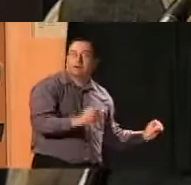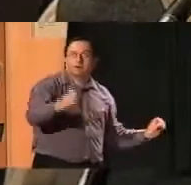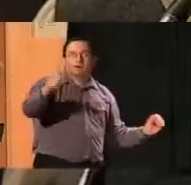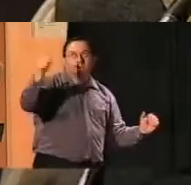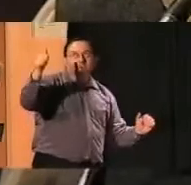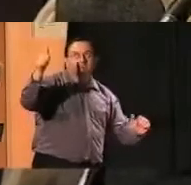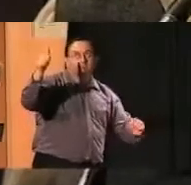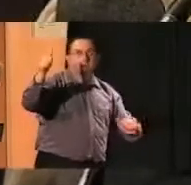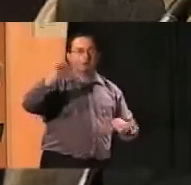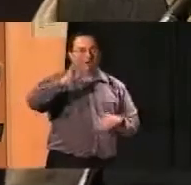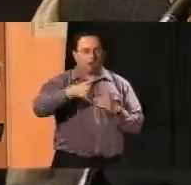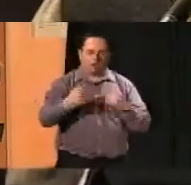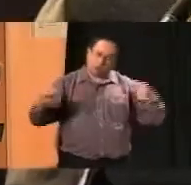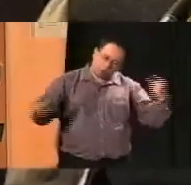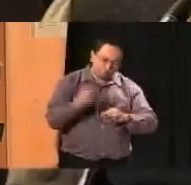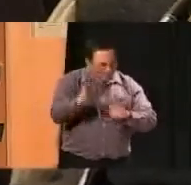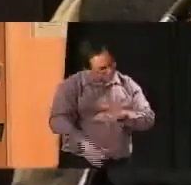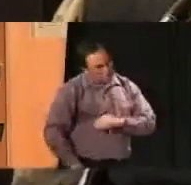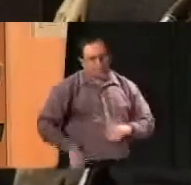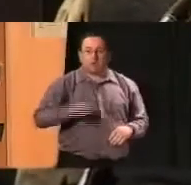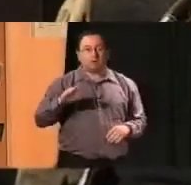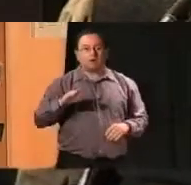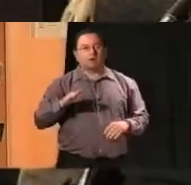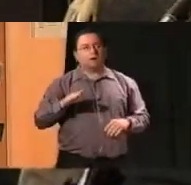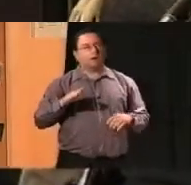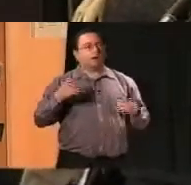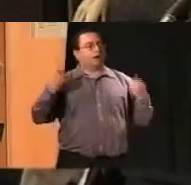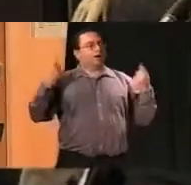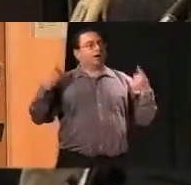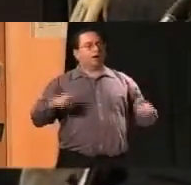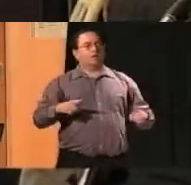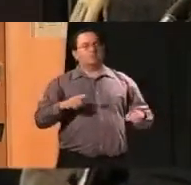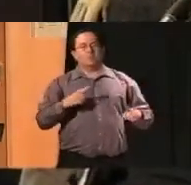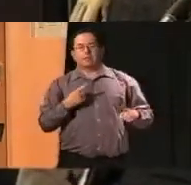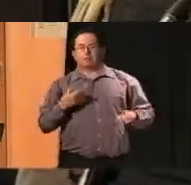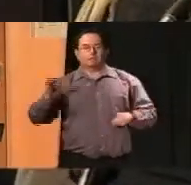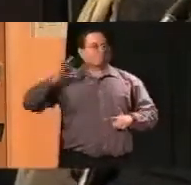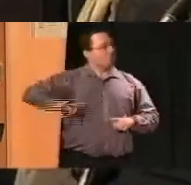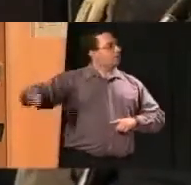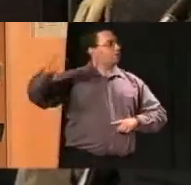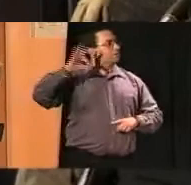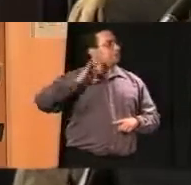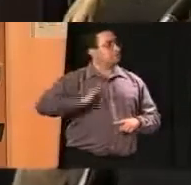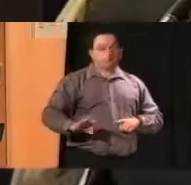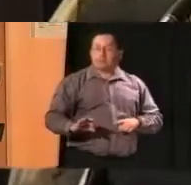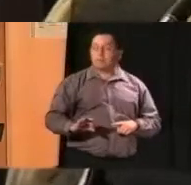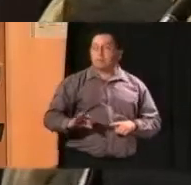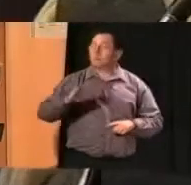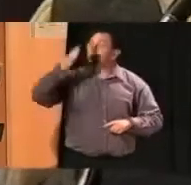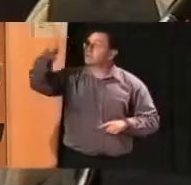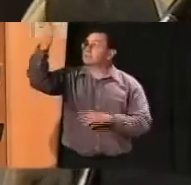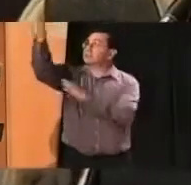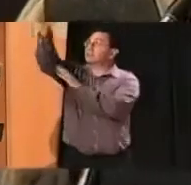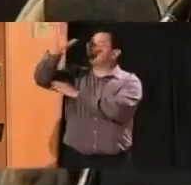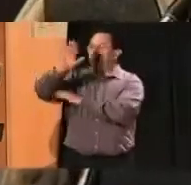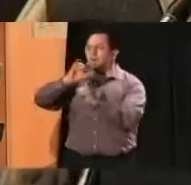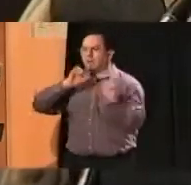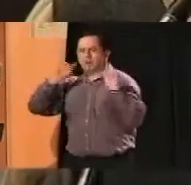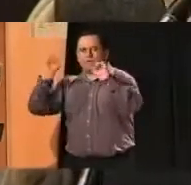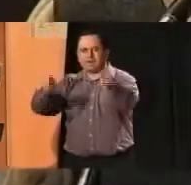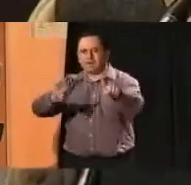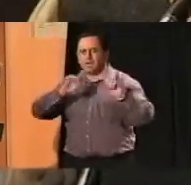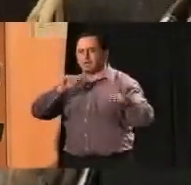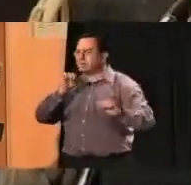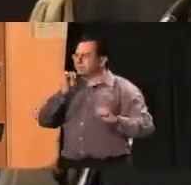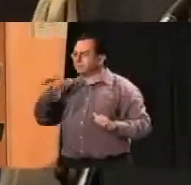born of all that pain was a whole lot of gain. Even though he may not answer,